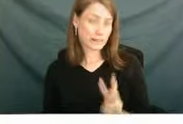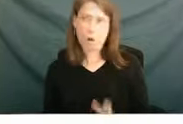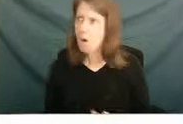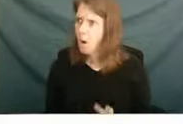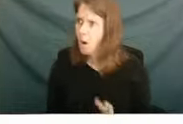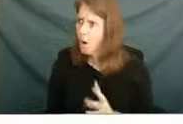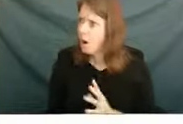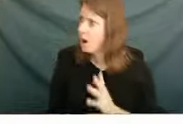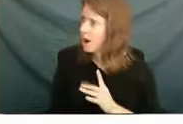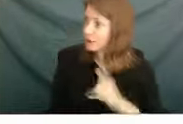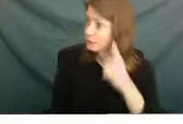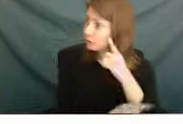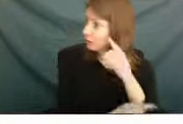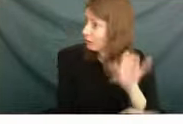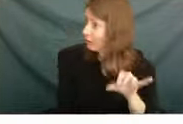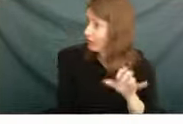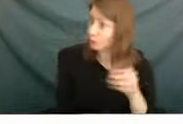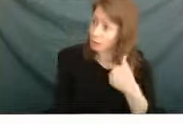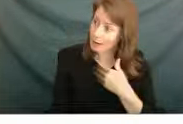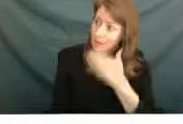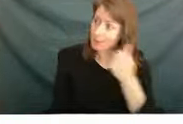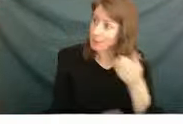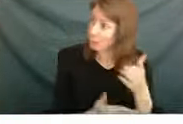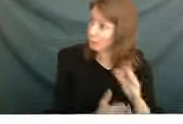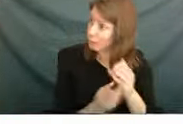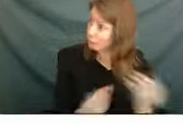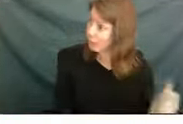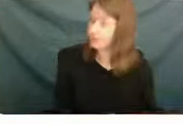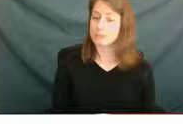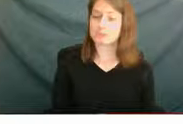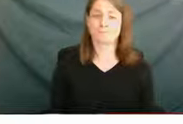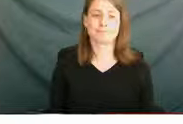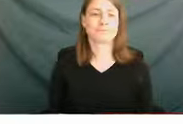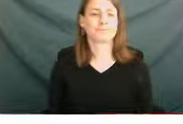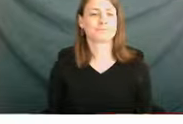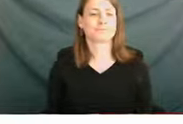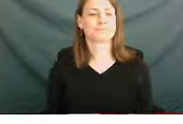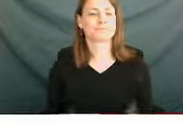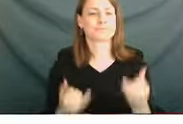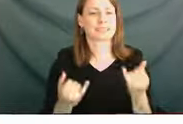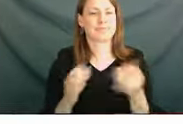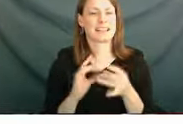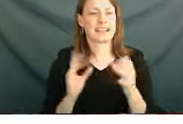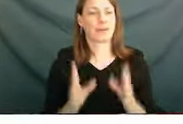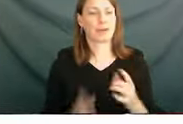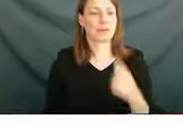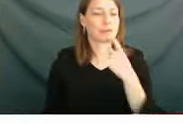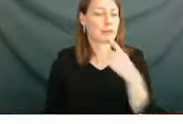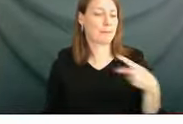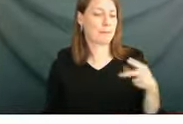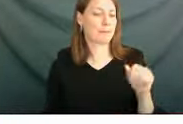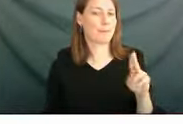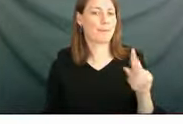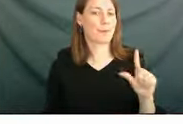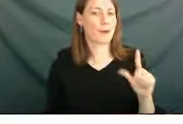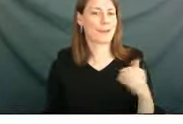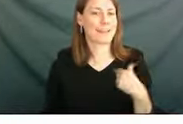it? Now, Paul's got time to work with the other tables. Right. Does anybody need a hand?